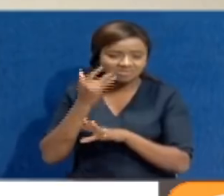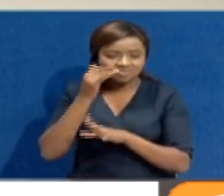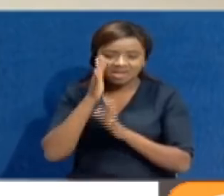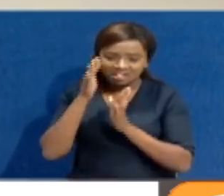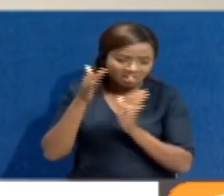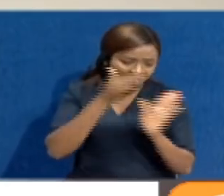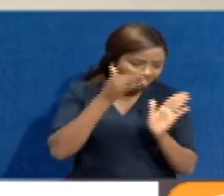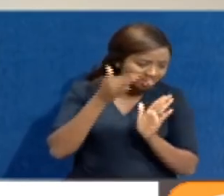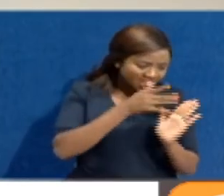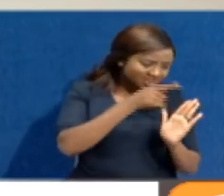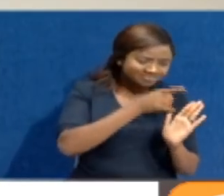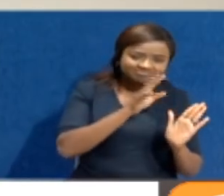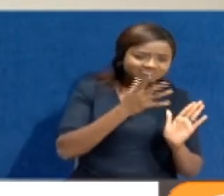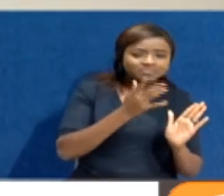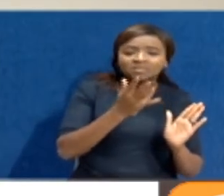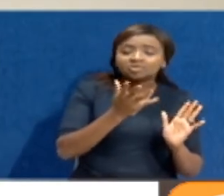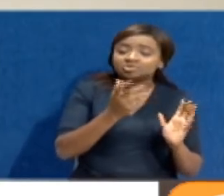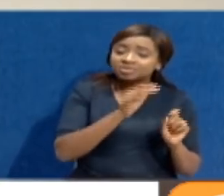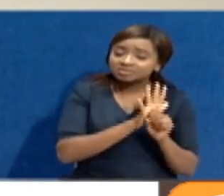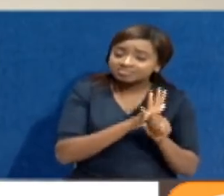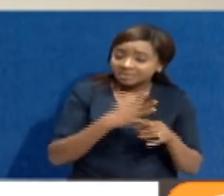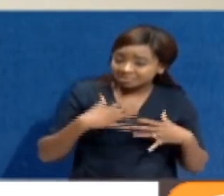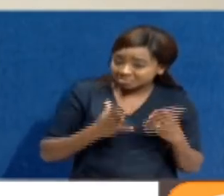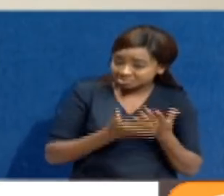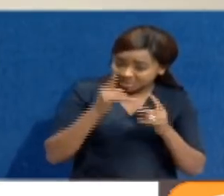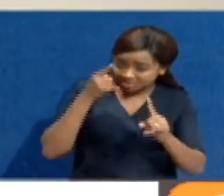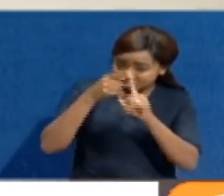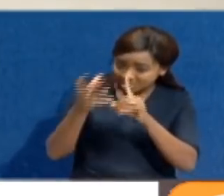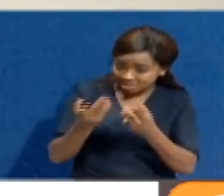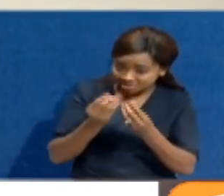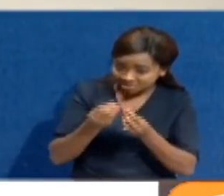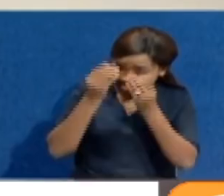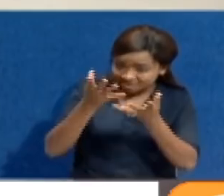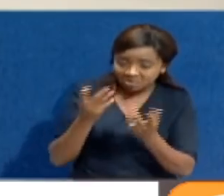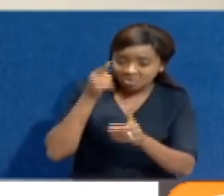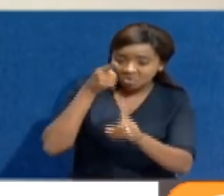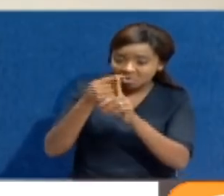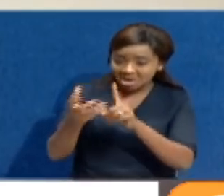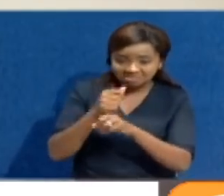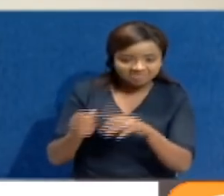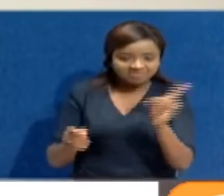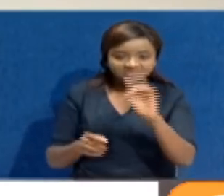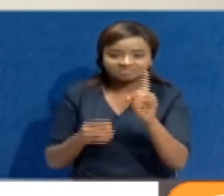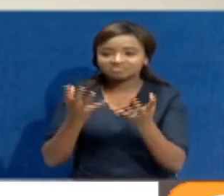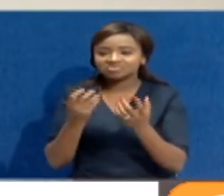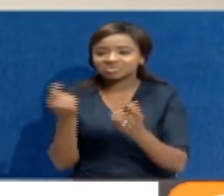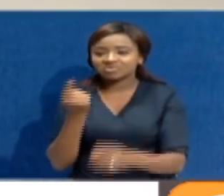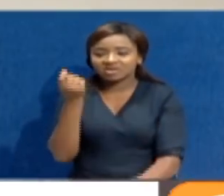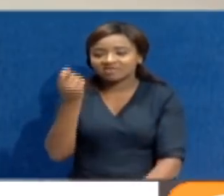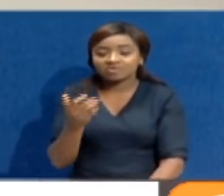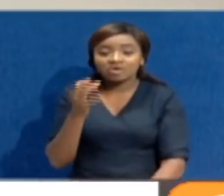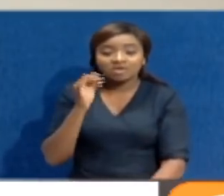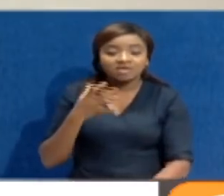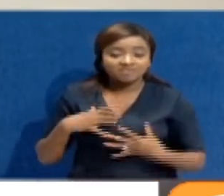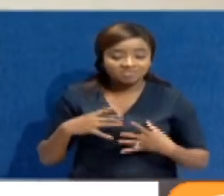that you do not need the multitude to deliver. And I can also tell you that to think that the numbers in Jubilee have dwindled, I